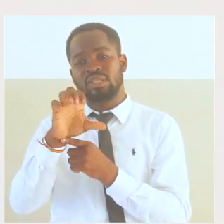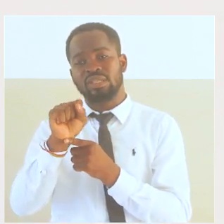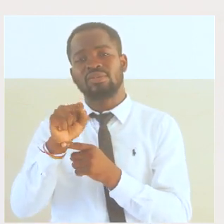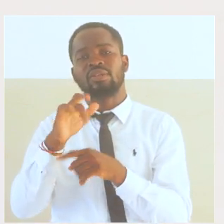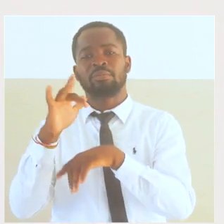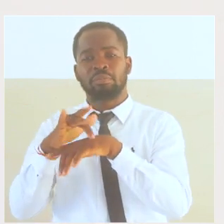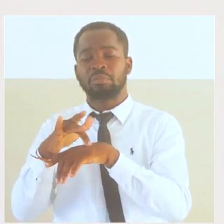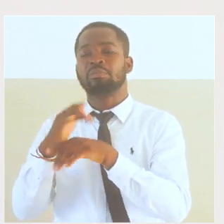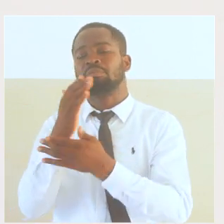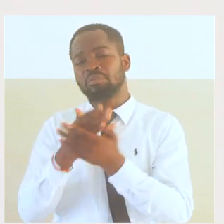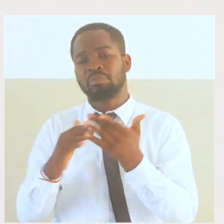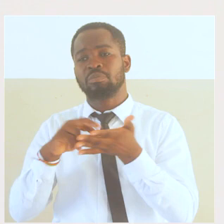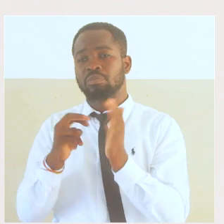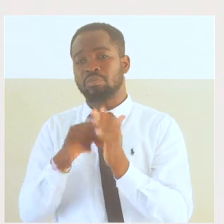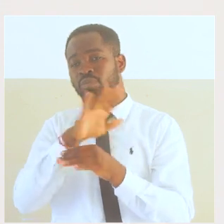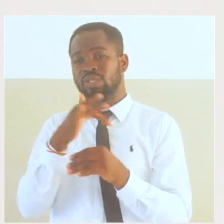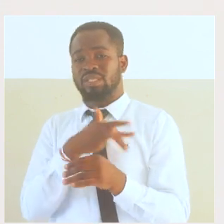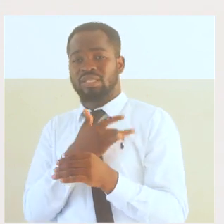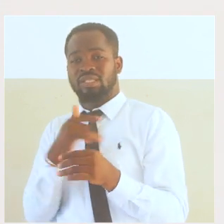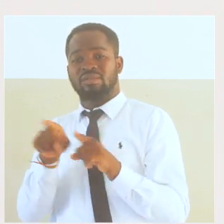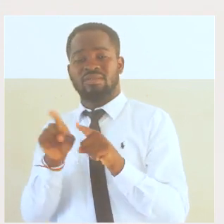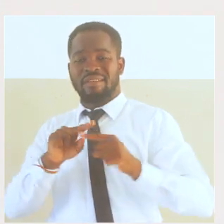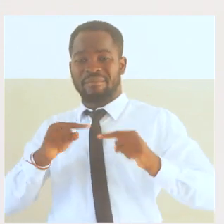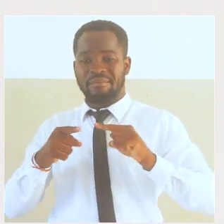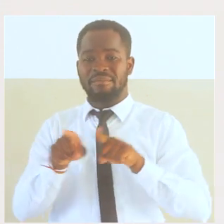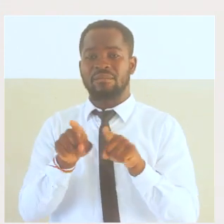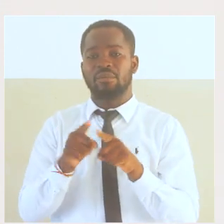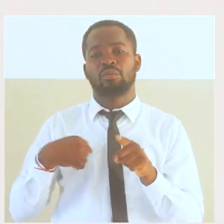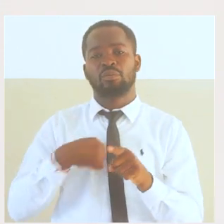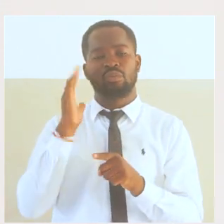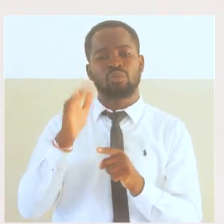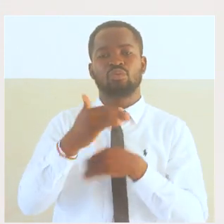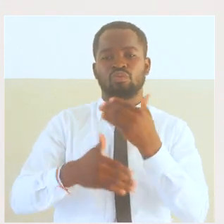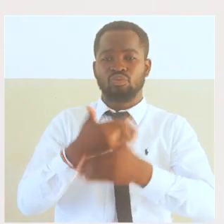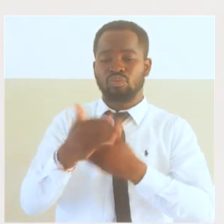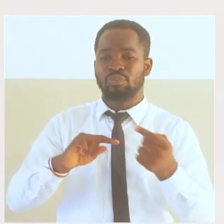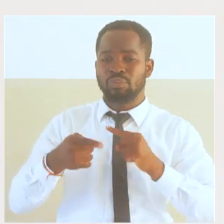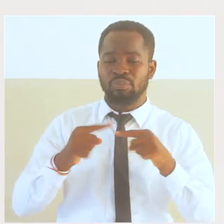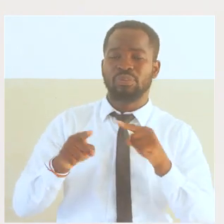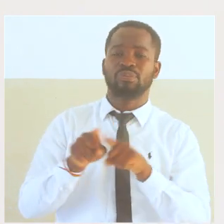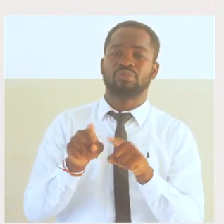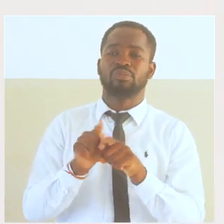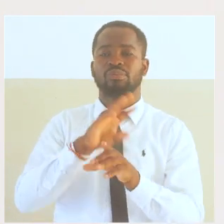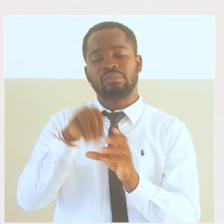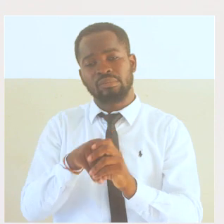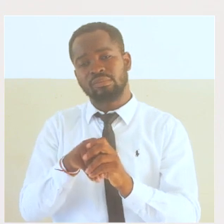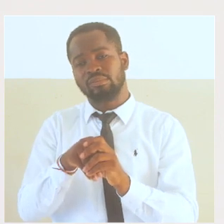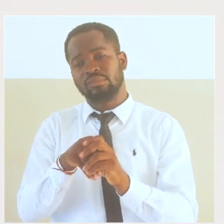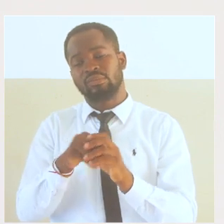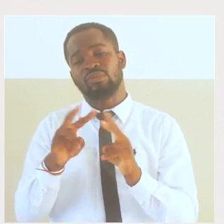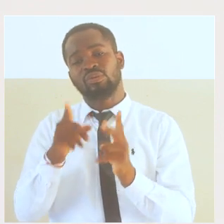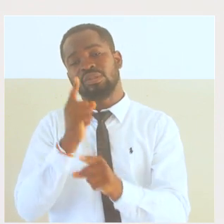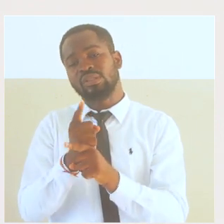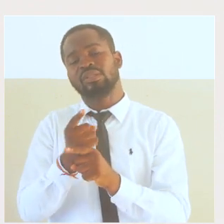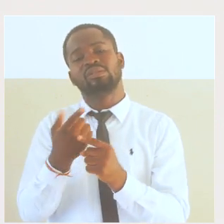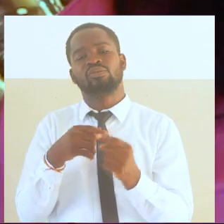to have incontinence. When you want to pee, you can't tell. You just wet yourself. And then when you want to poo, you can't tell. You also